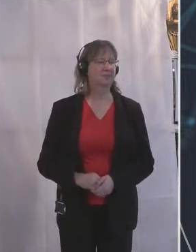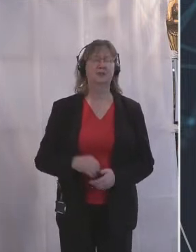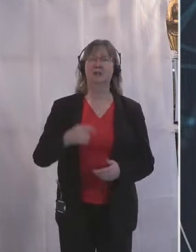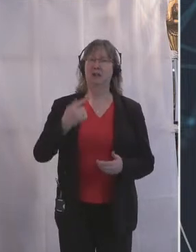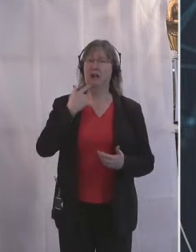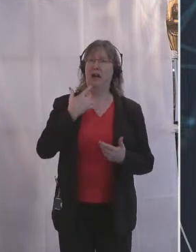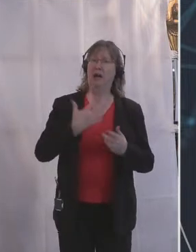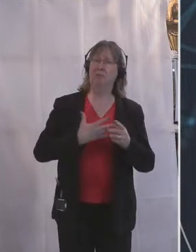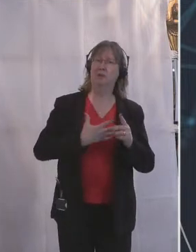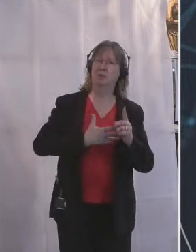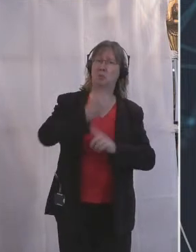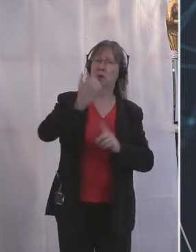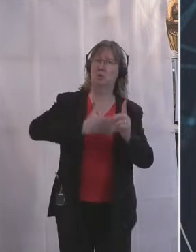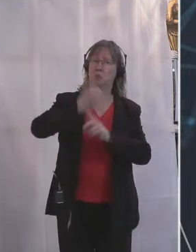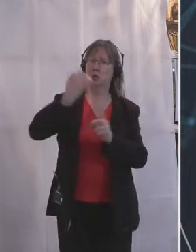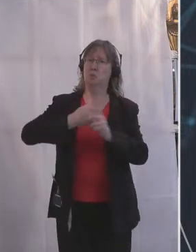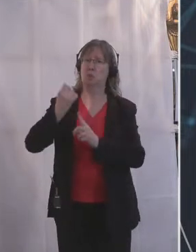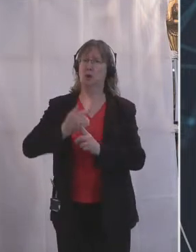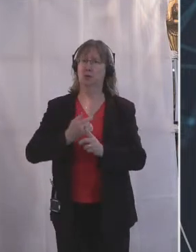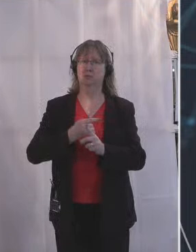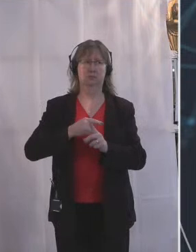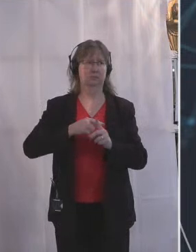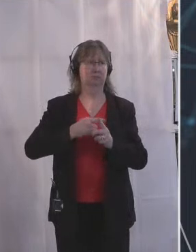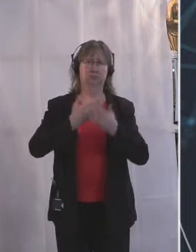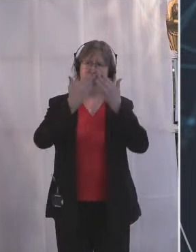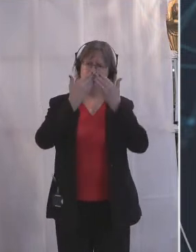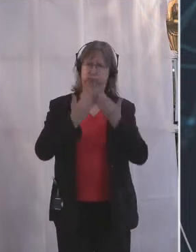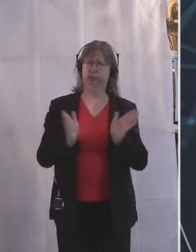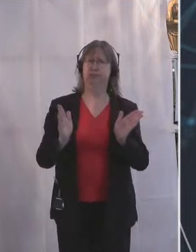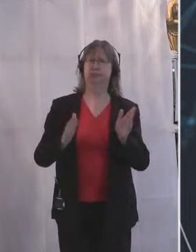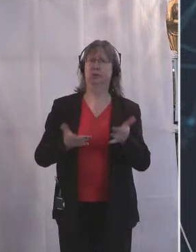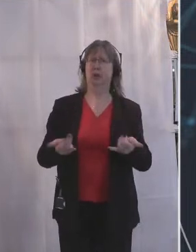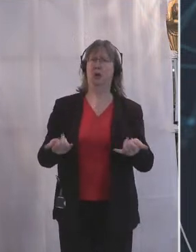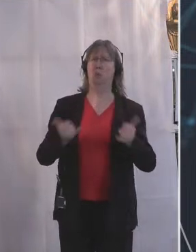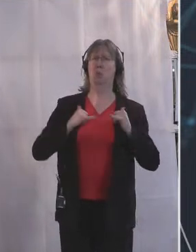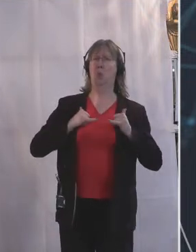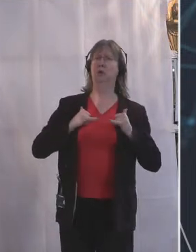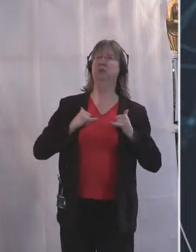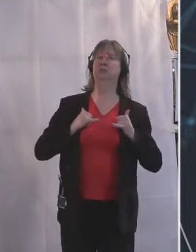awards, and I set up a